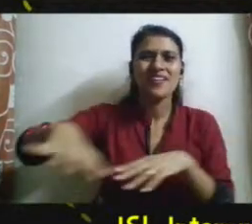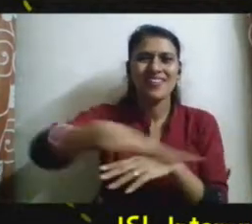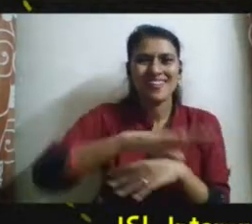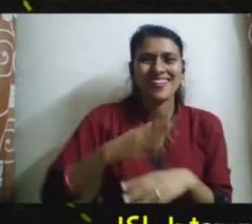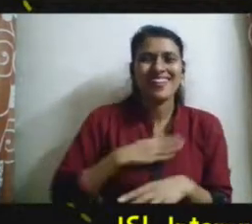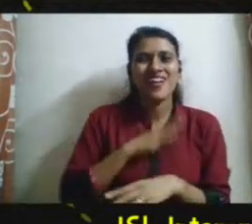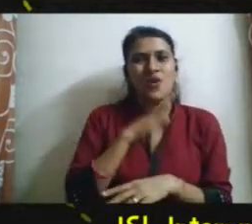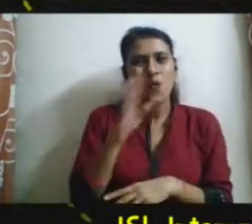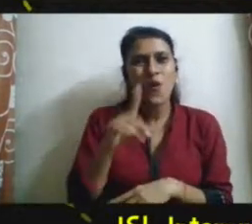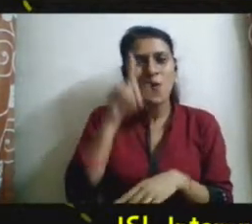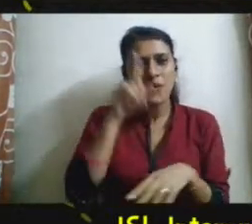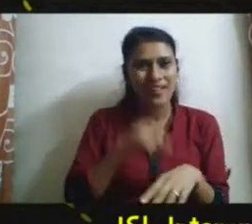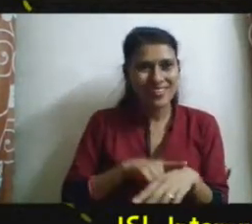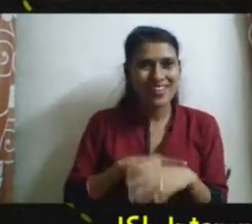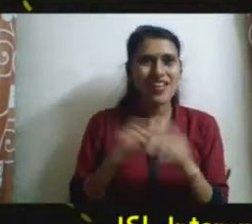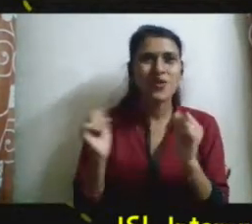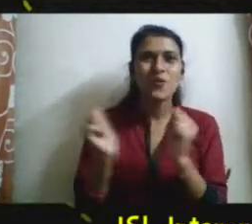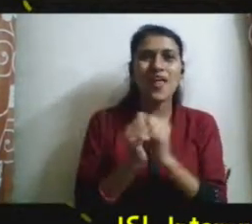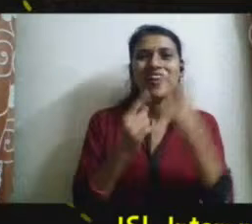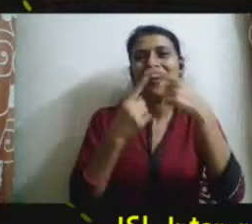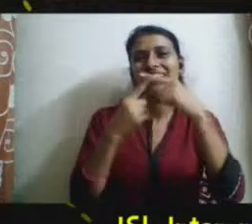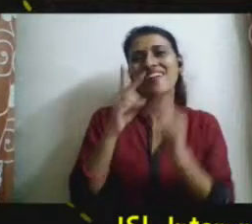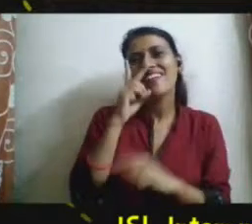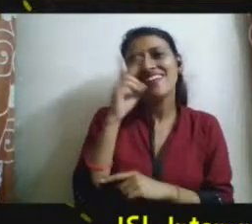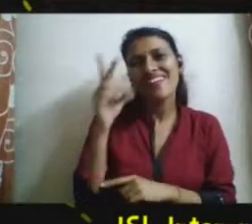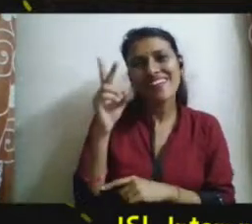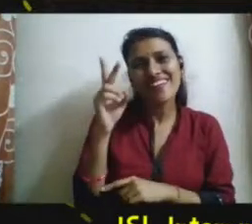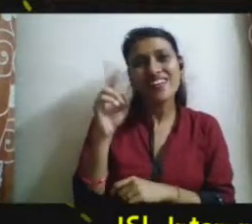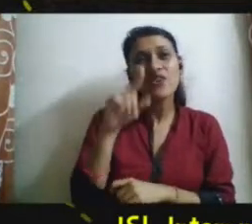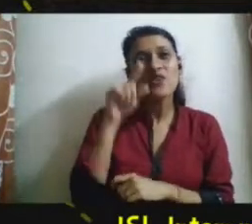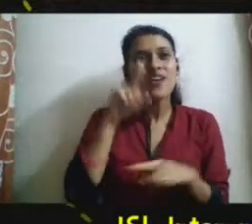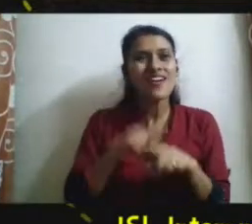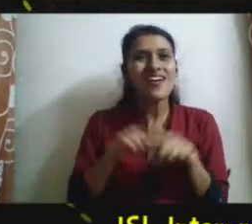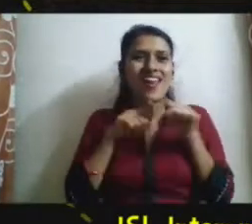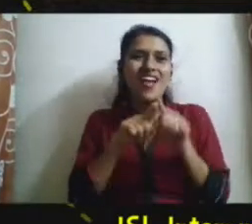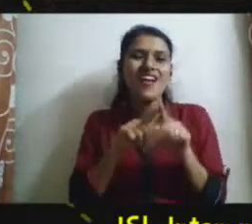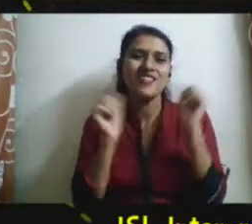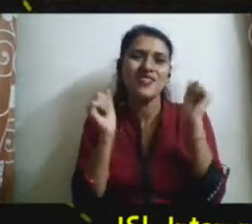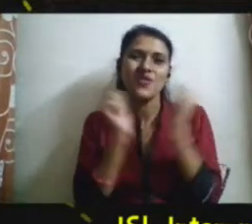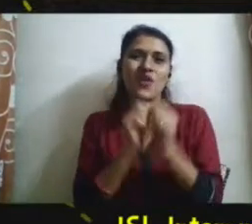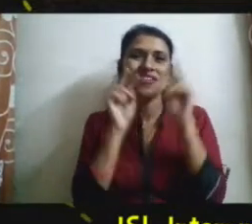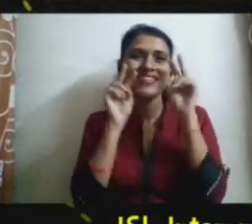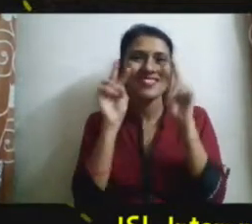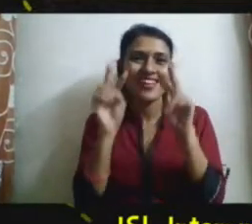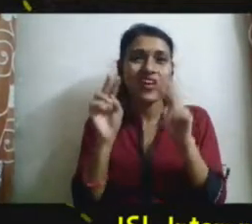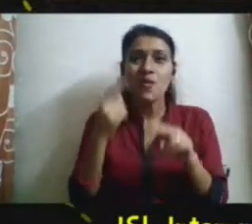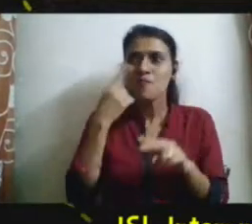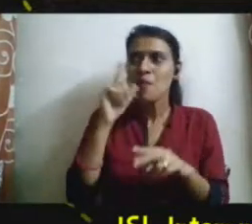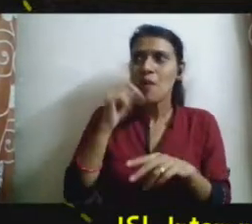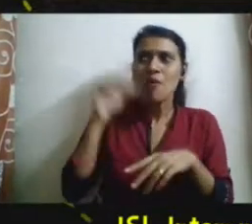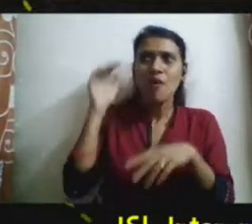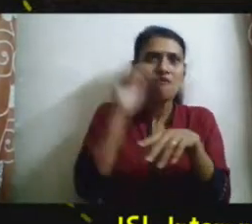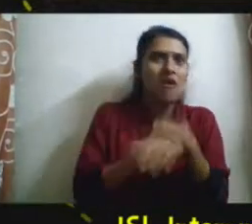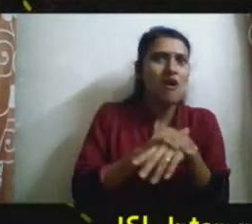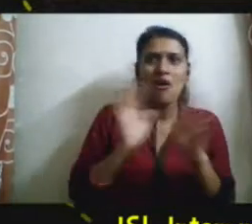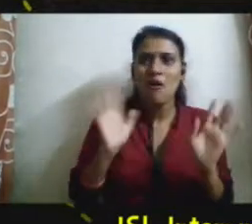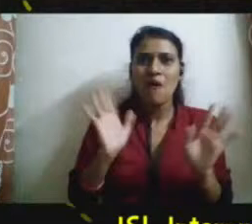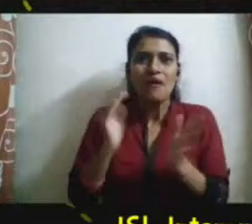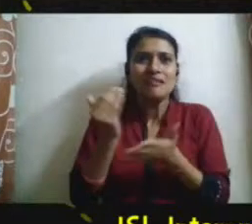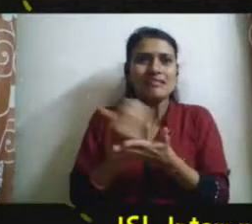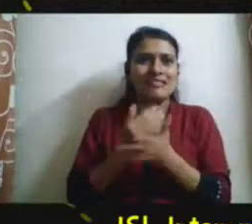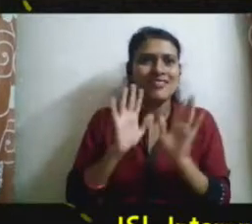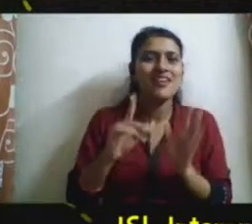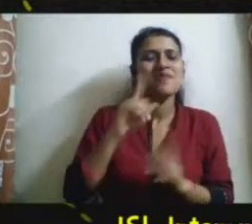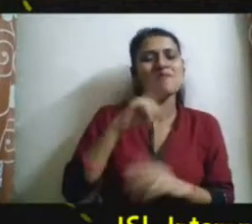phones whenever it played on TV. We wouldn't talk in the fear of being found out by our parents, but Apke Savan will always evoke the